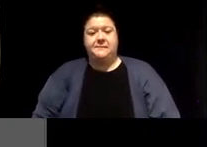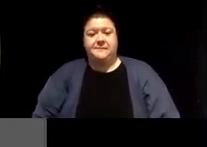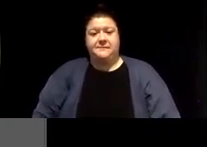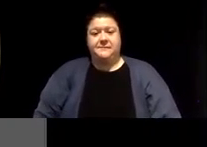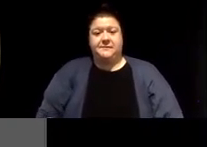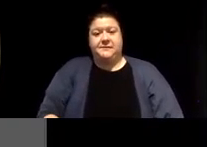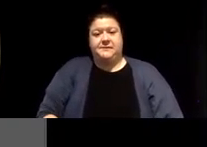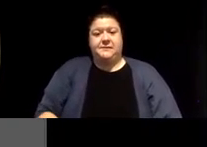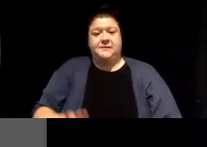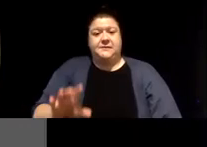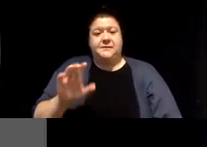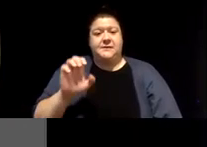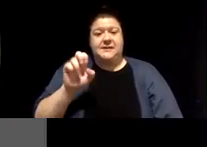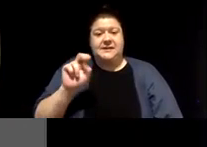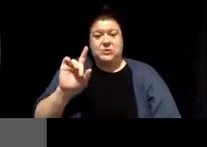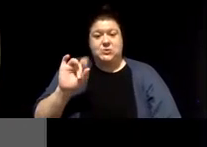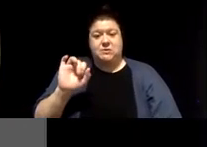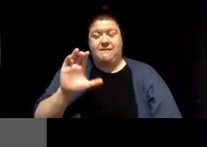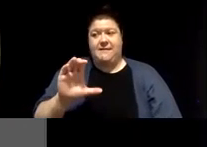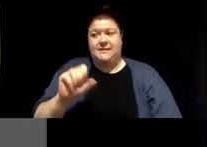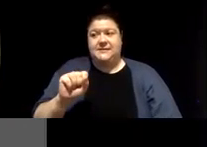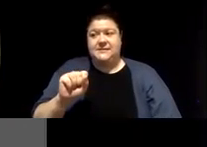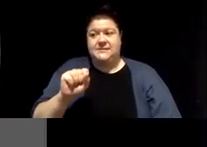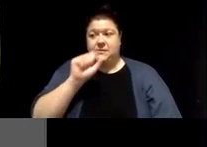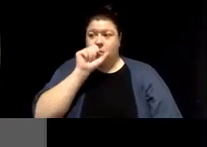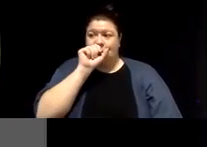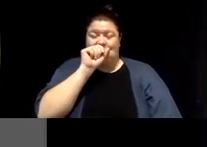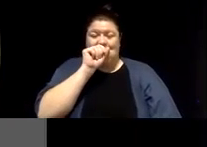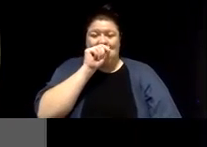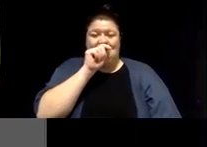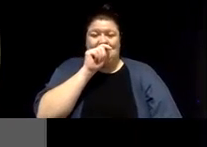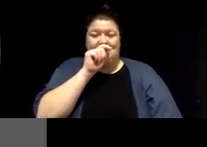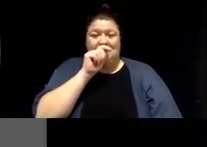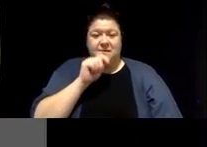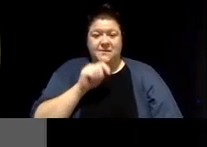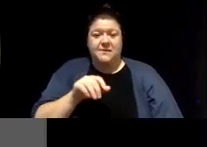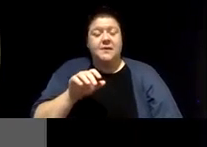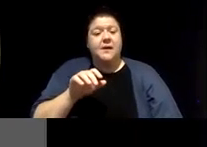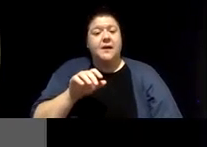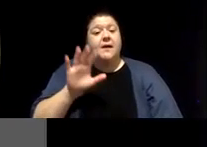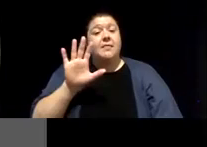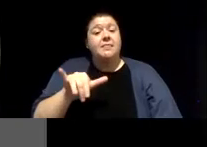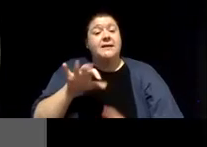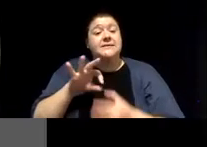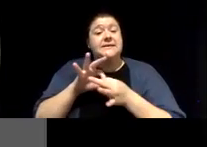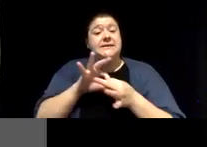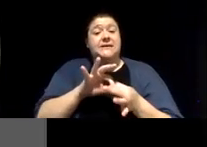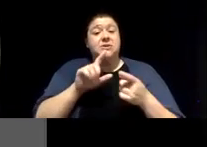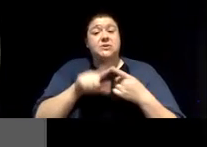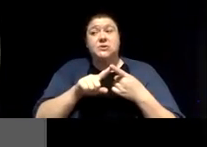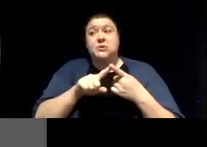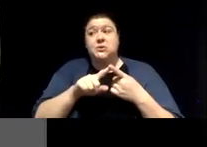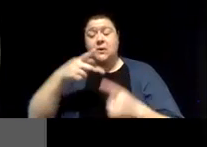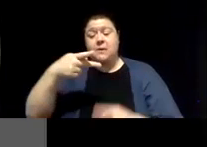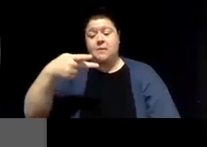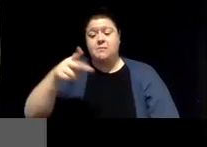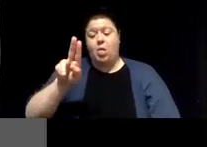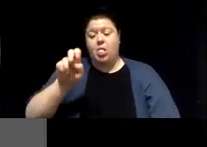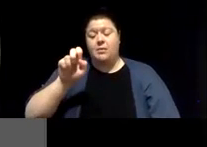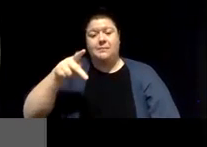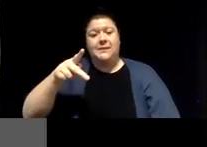Specialties related to the dental field would be endodontics, which is treatments for pulp